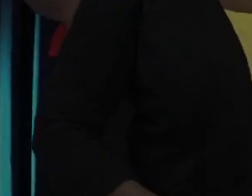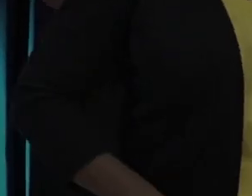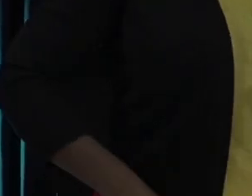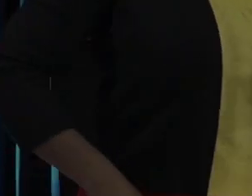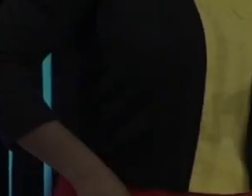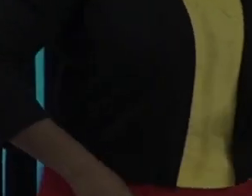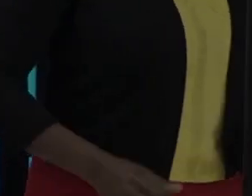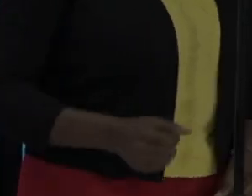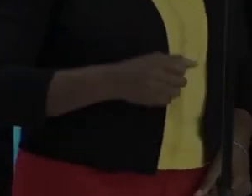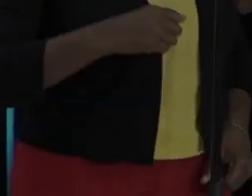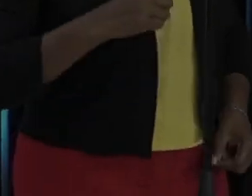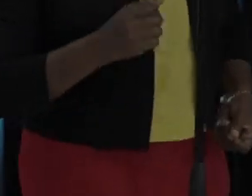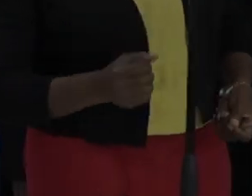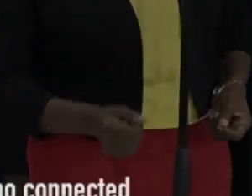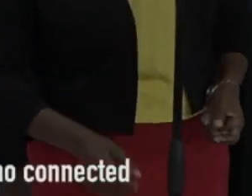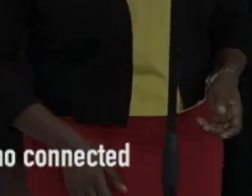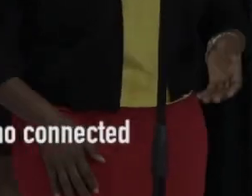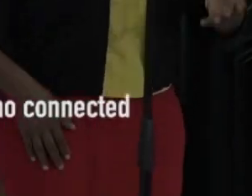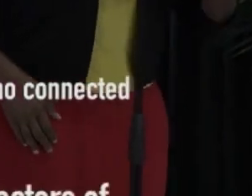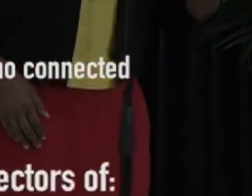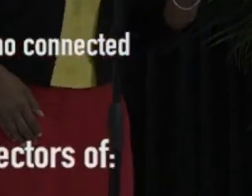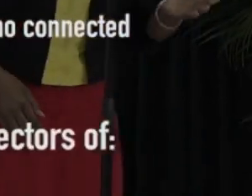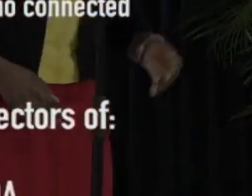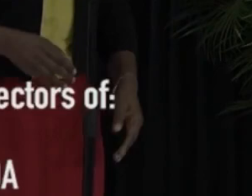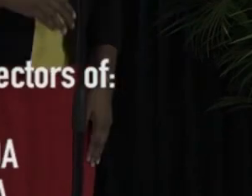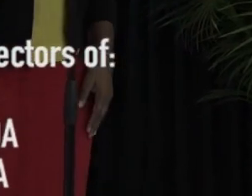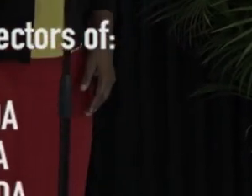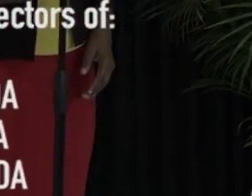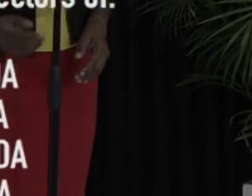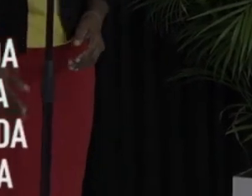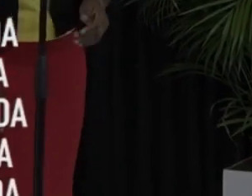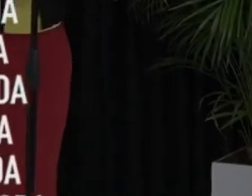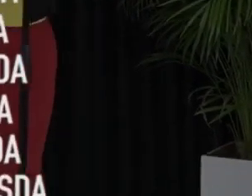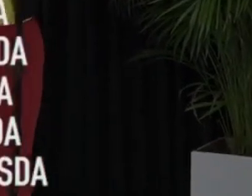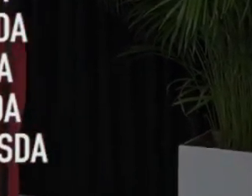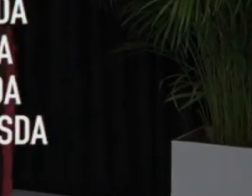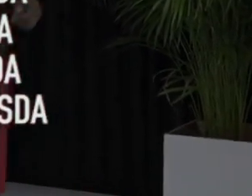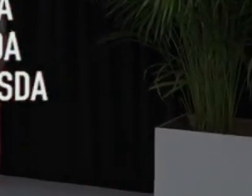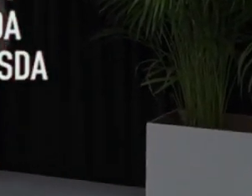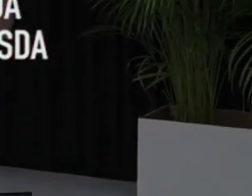Jesus. I follow Jesus. So let's talk about Him.